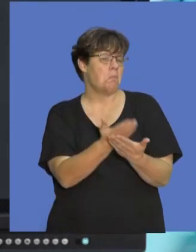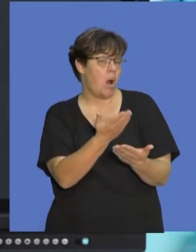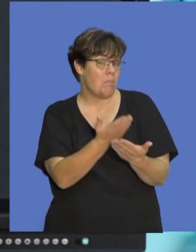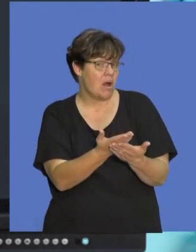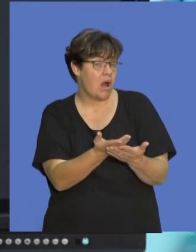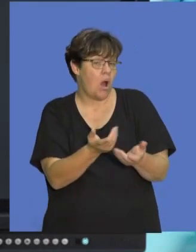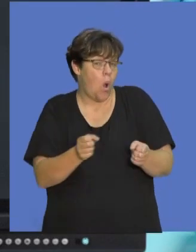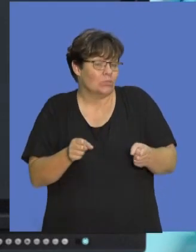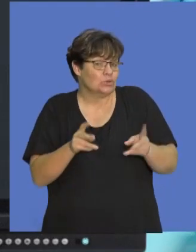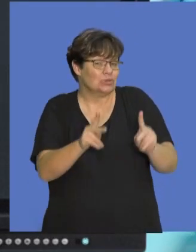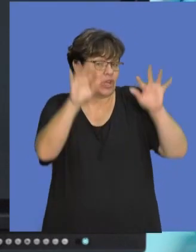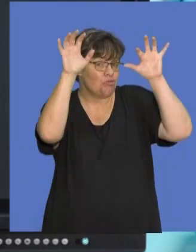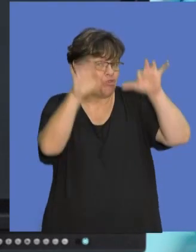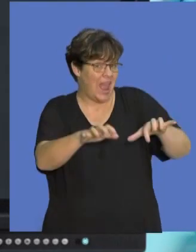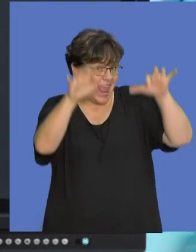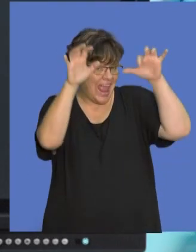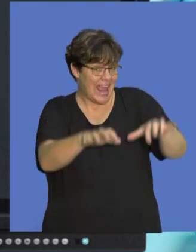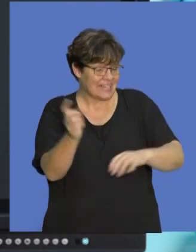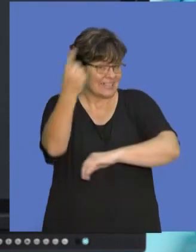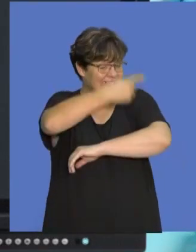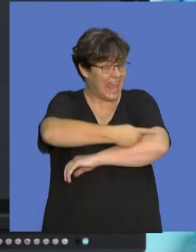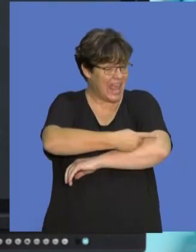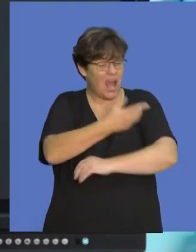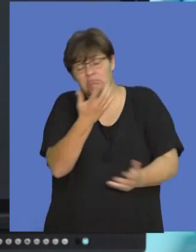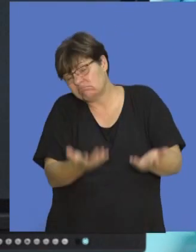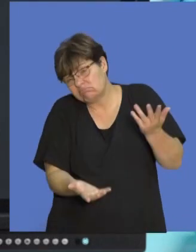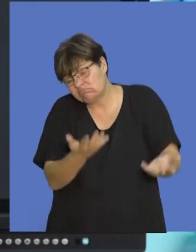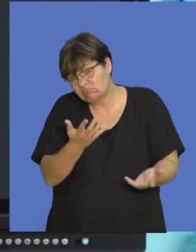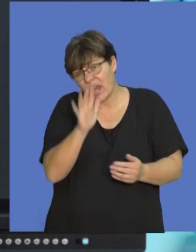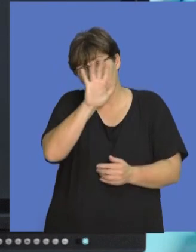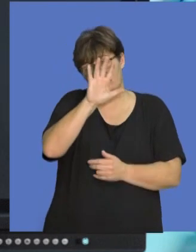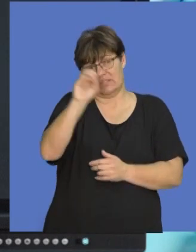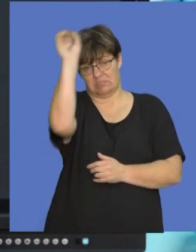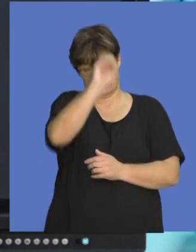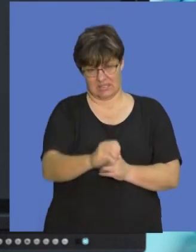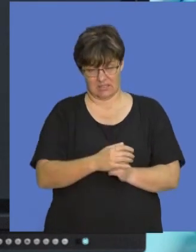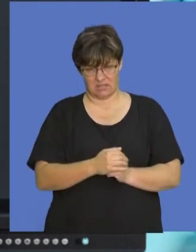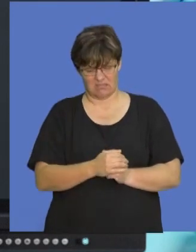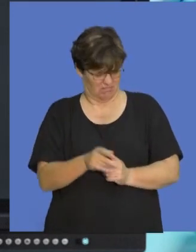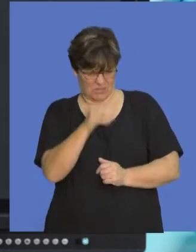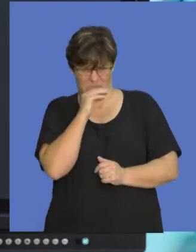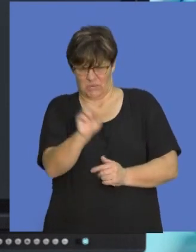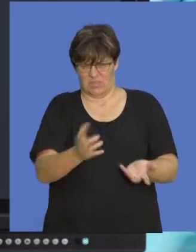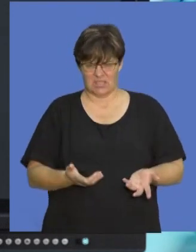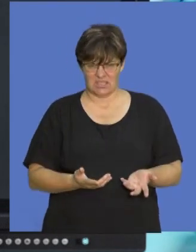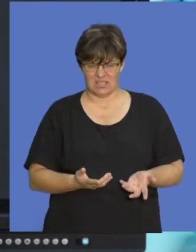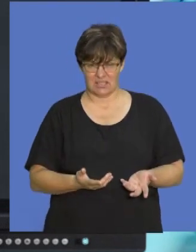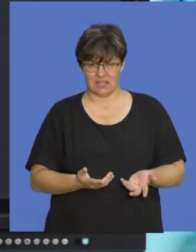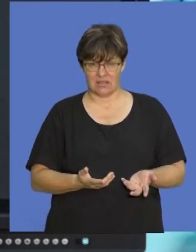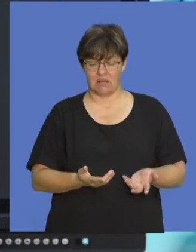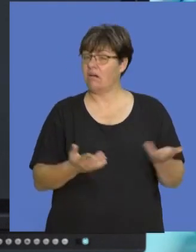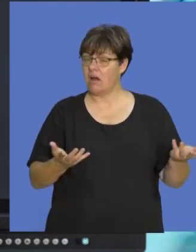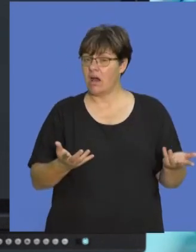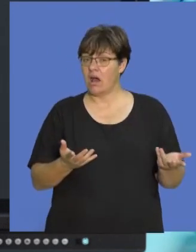or the chance of rain on a particular day might be 50%. What does that actually mean? It means